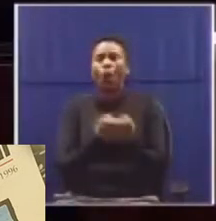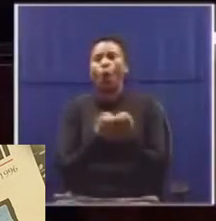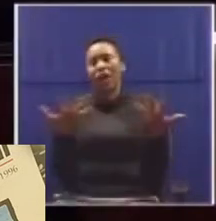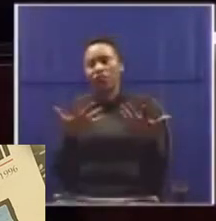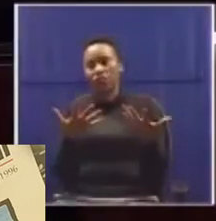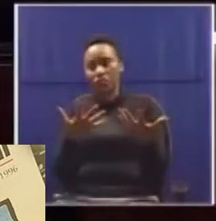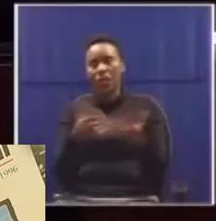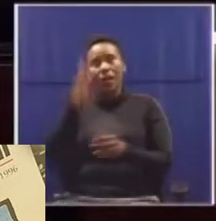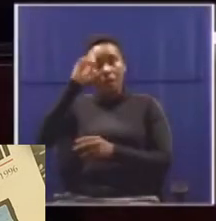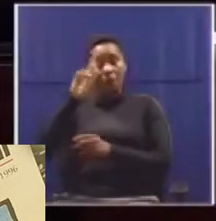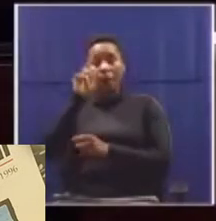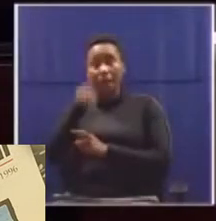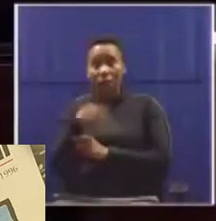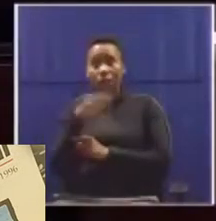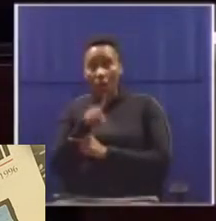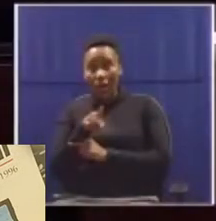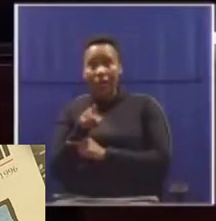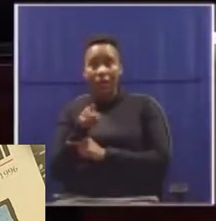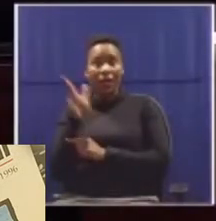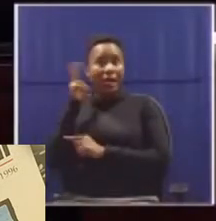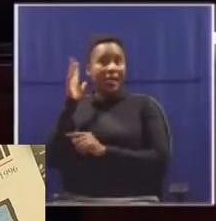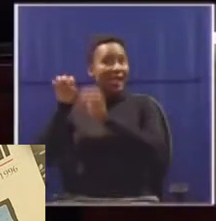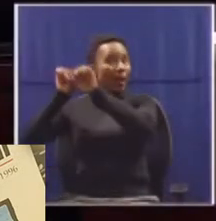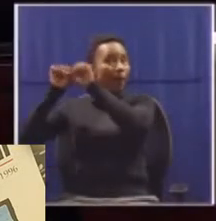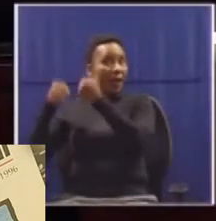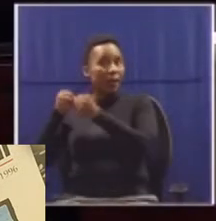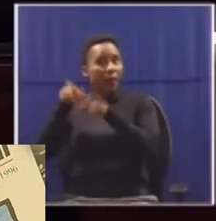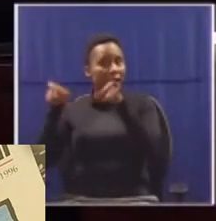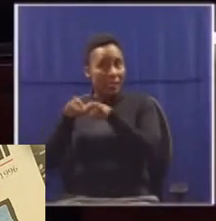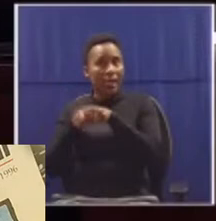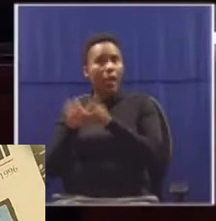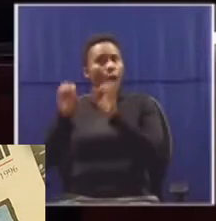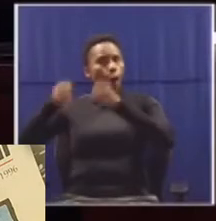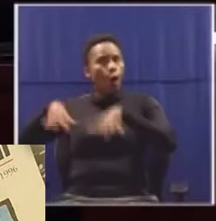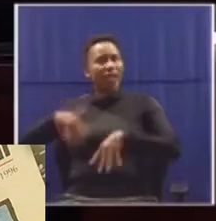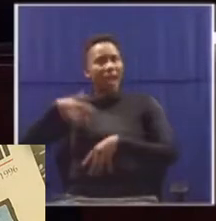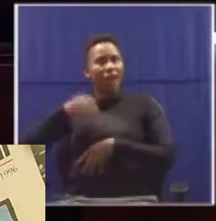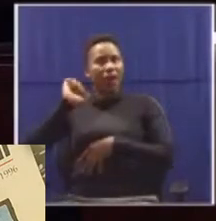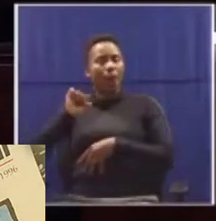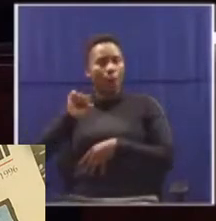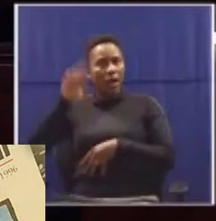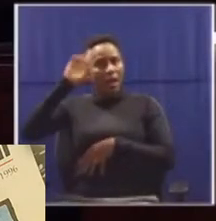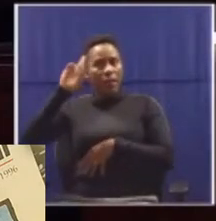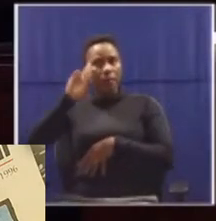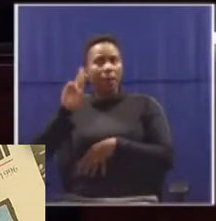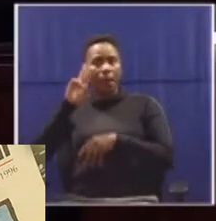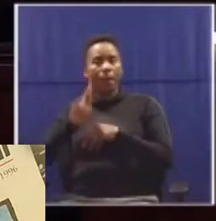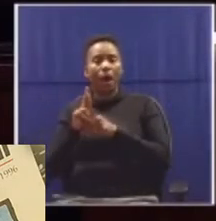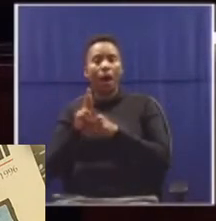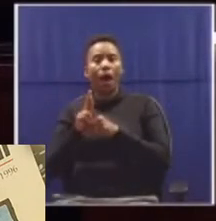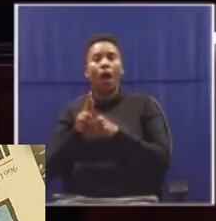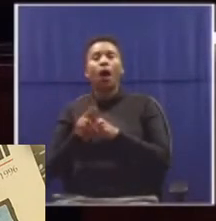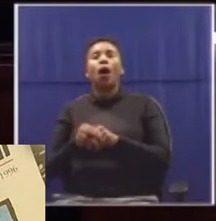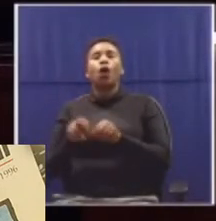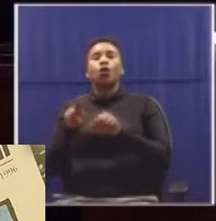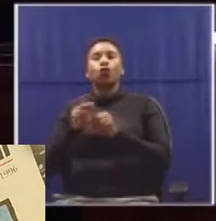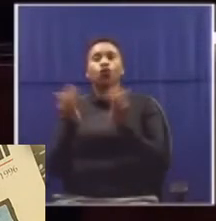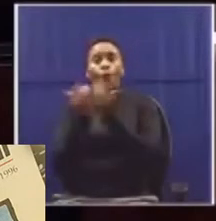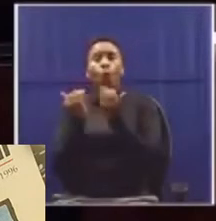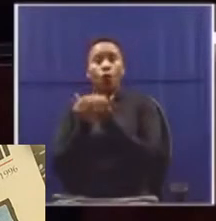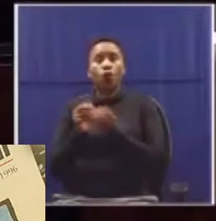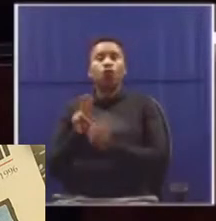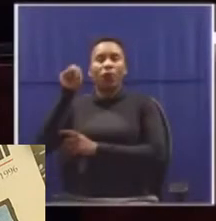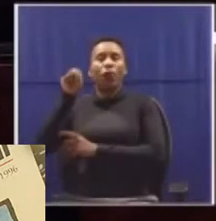hearing impaired people have lost their lives let us remember the fire in the northwest school for the deaf